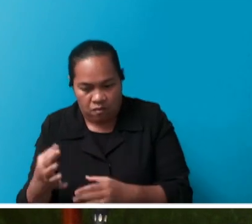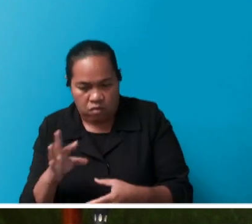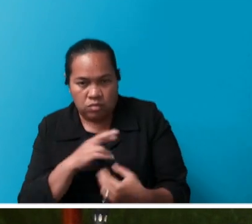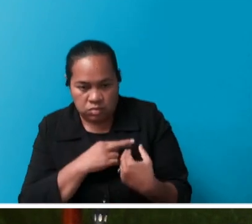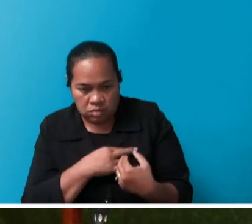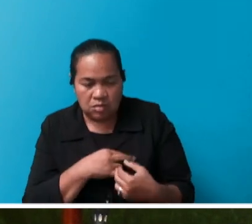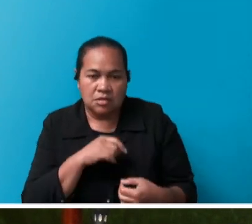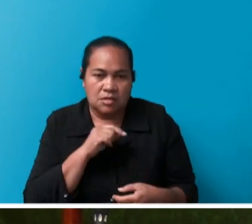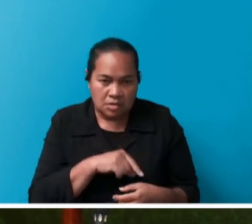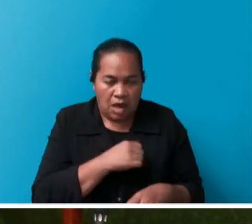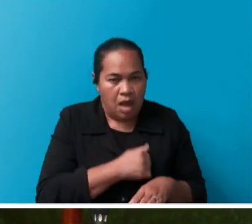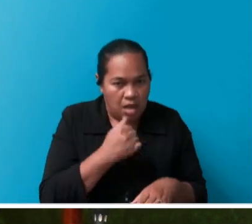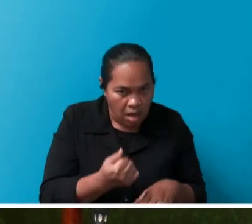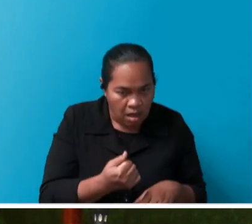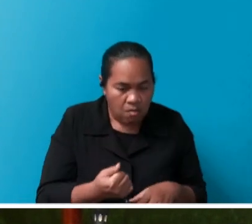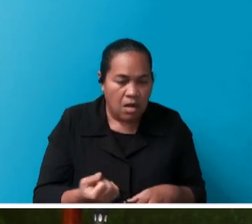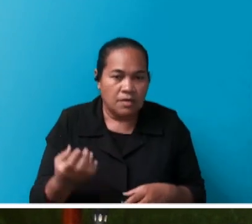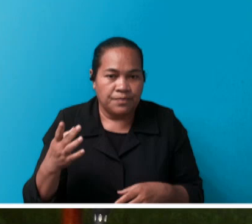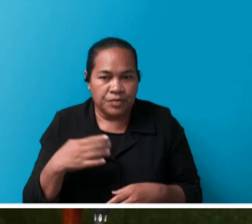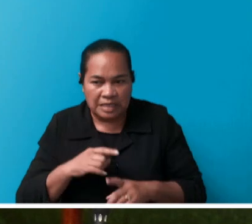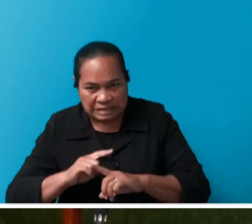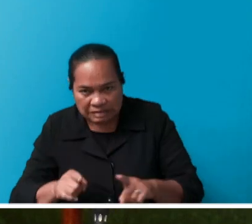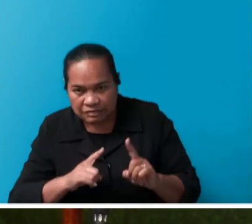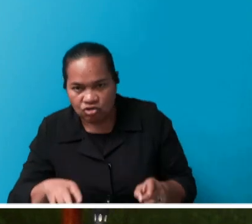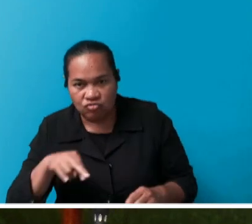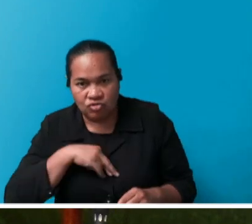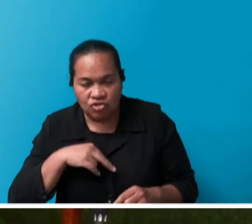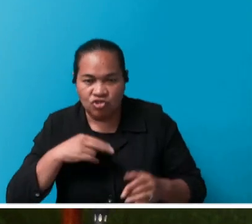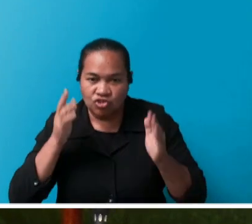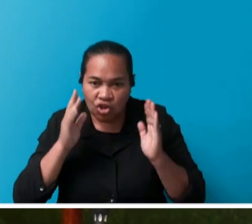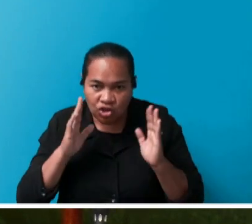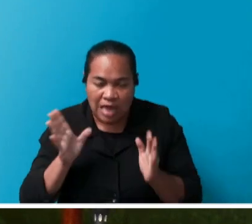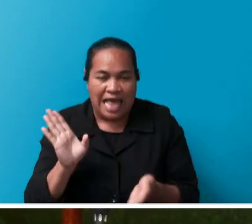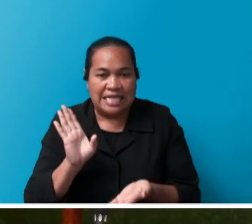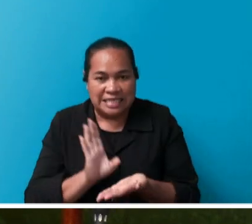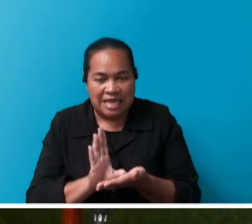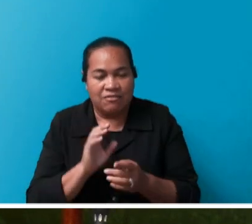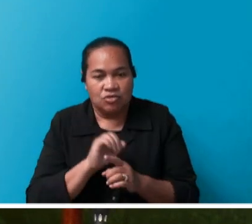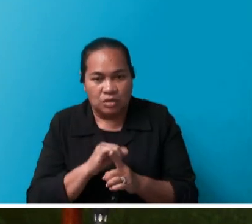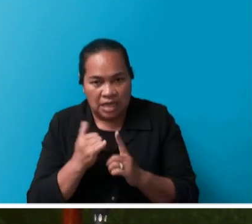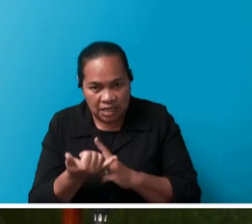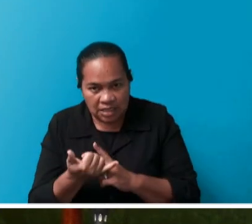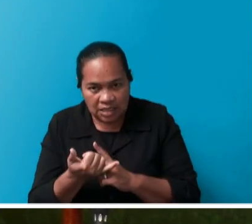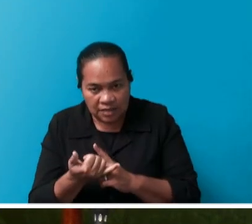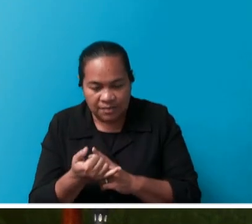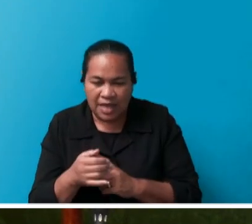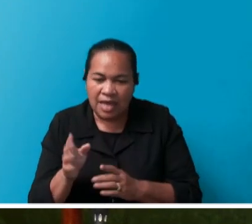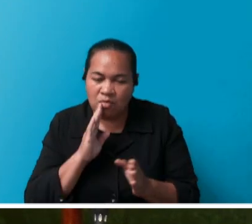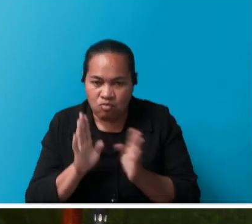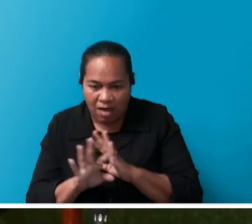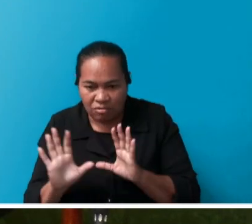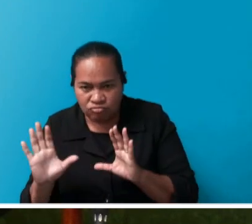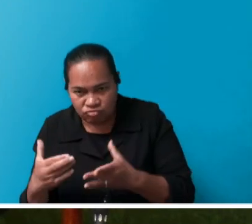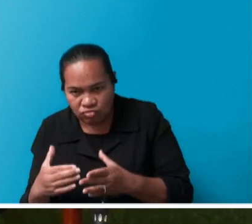involves communities, faith-based organizations, civil society, the whole of government, and private sector.